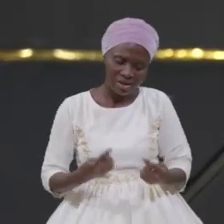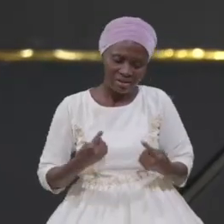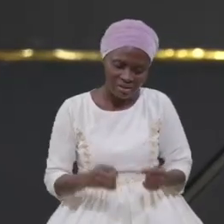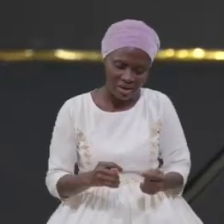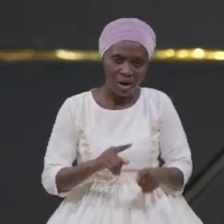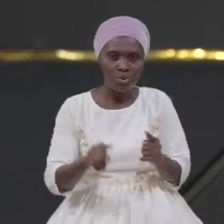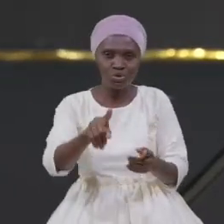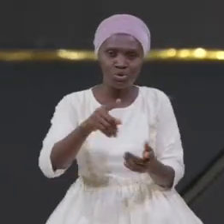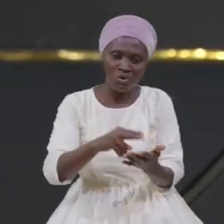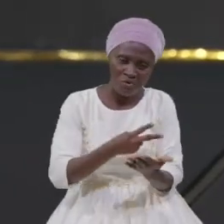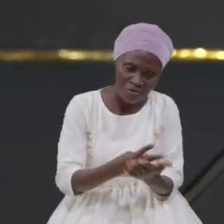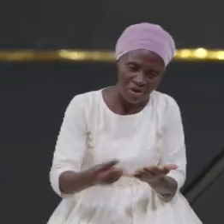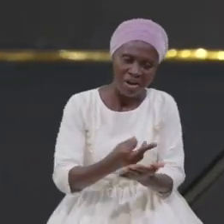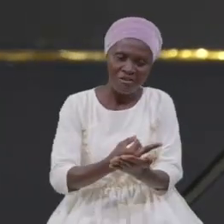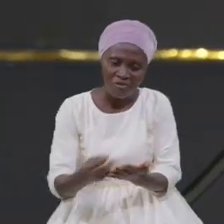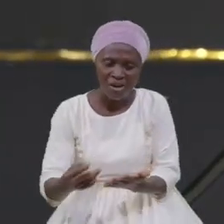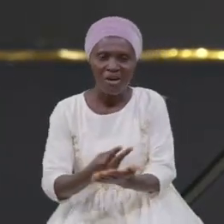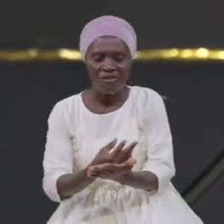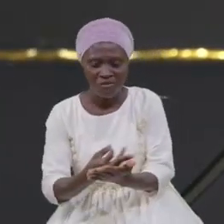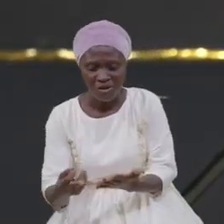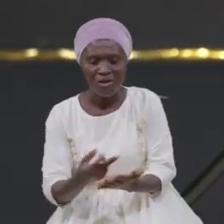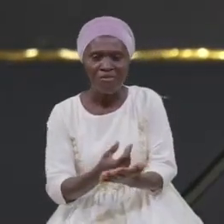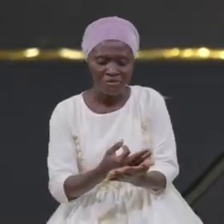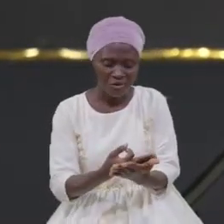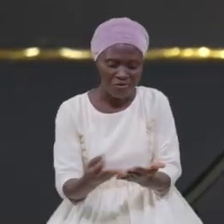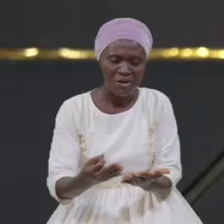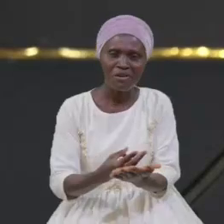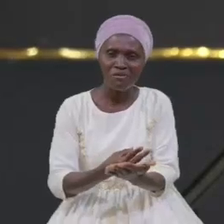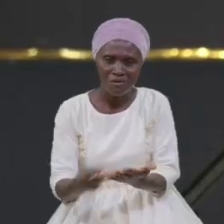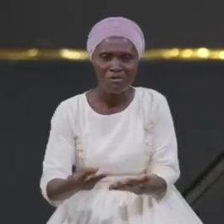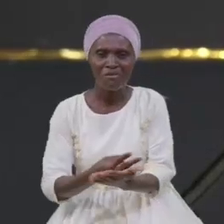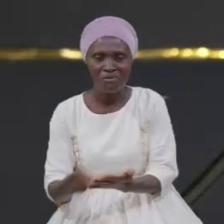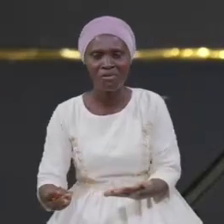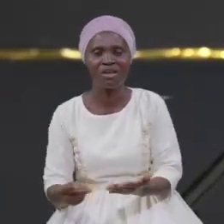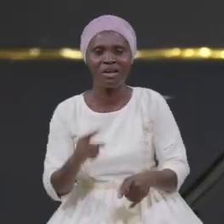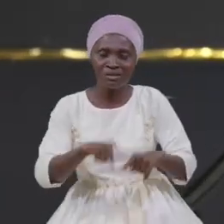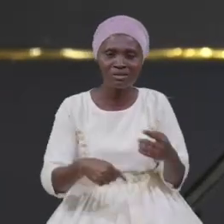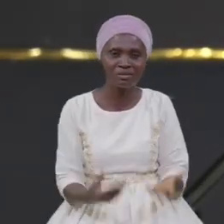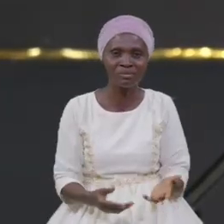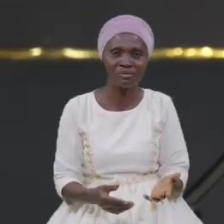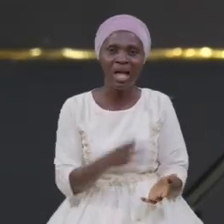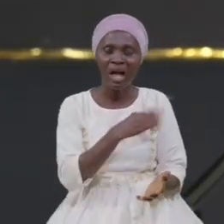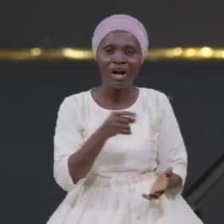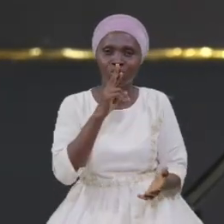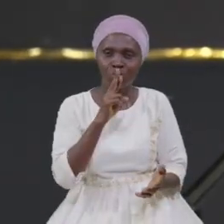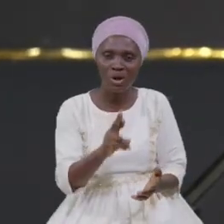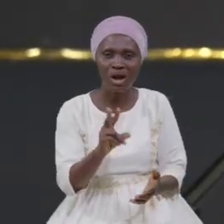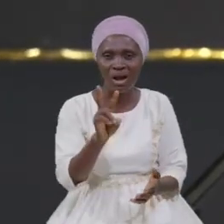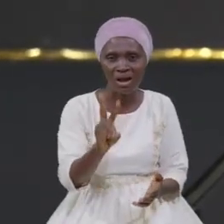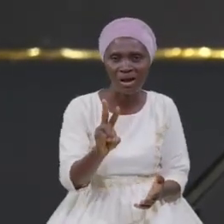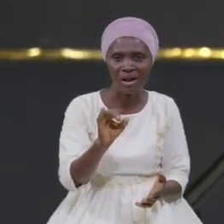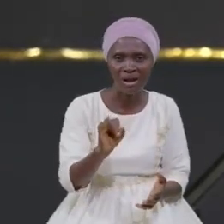sorrow because you're a victim of the tempter, a victim of